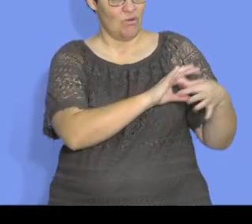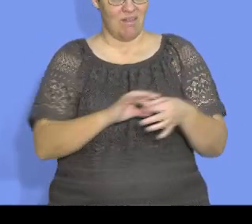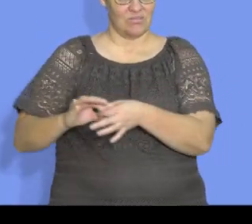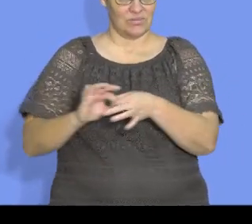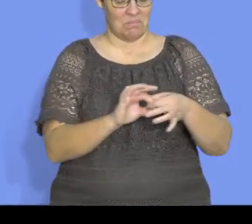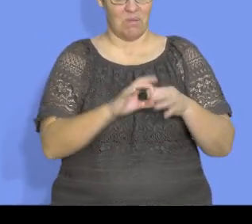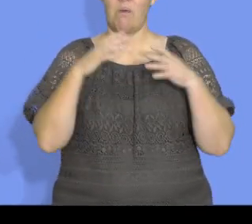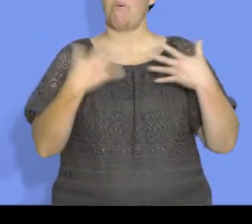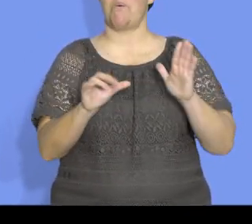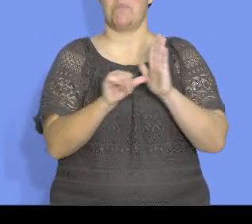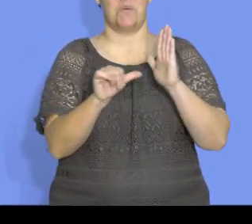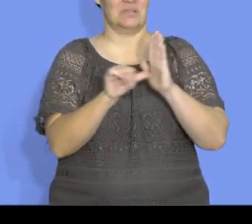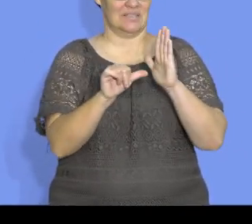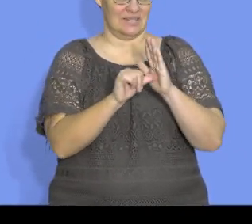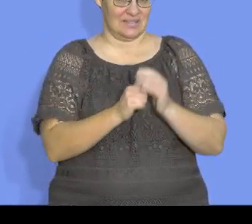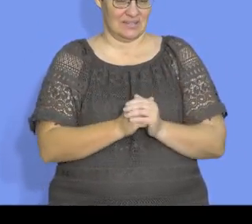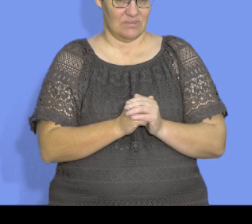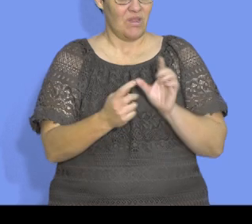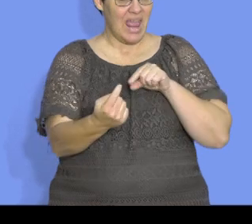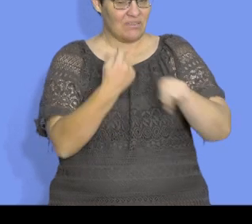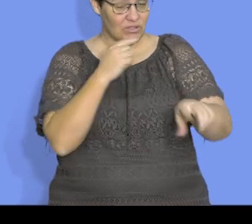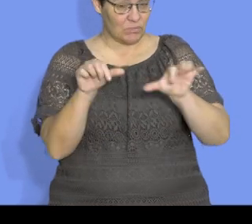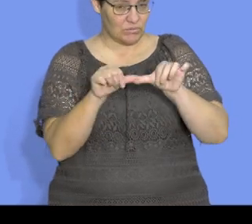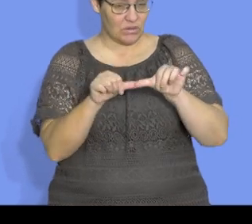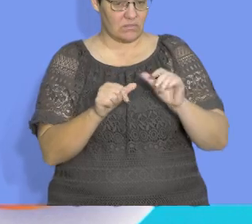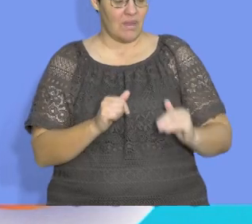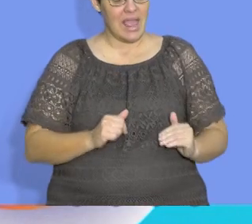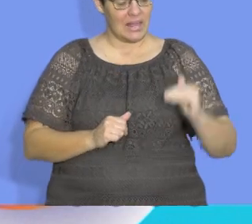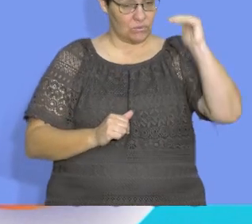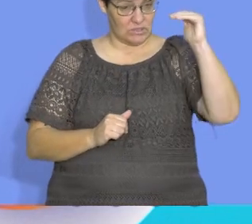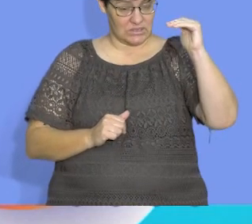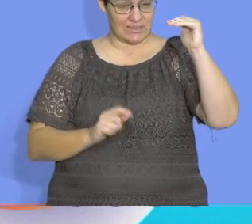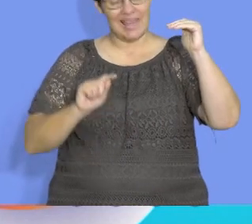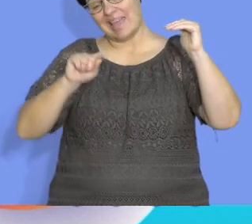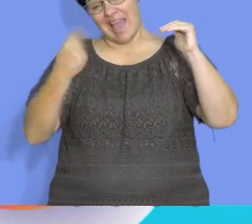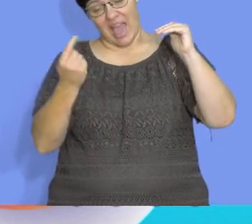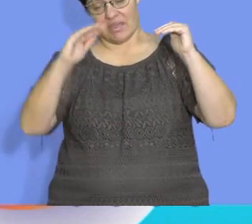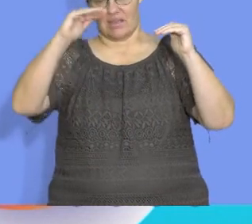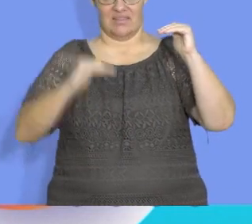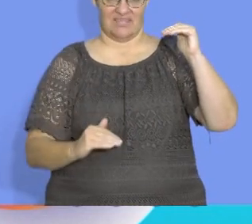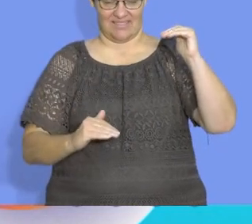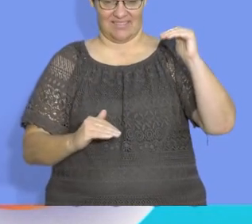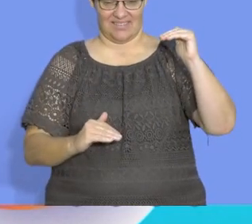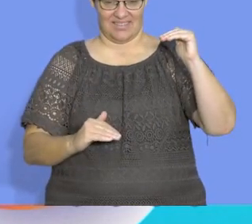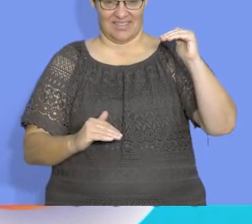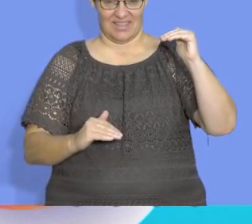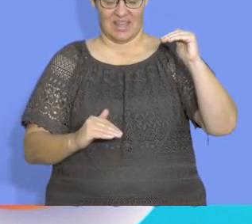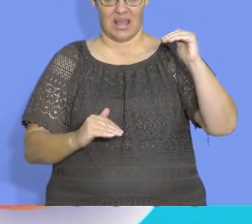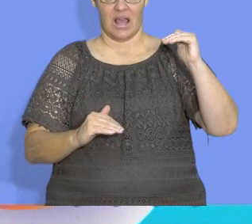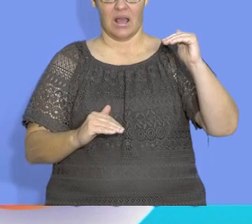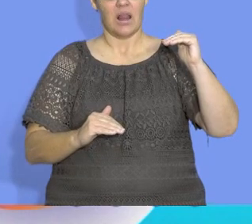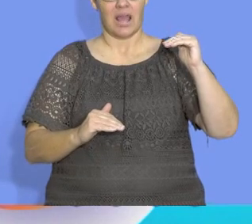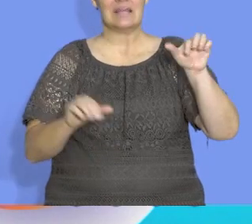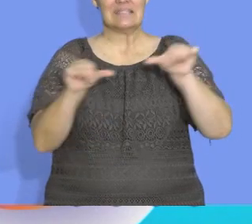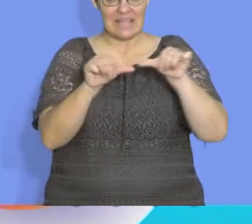important relationship. Remember what we said when we said inversely proportional. If the one increases, the other decreases